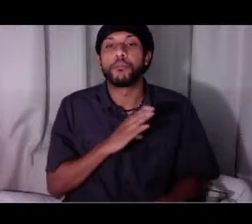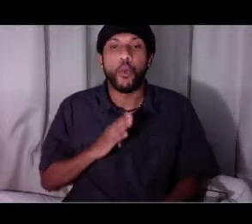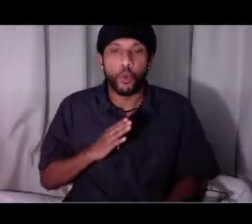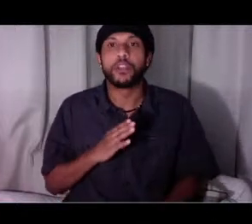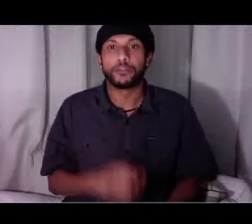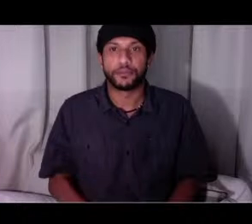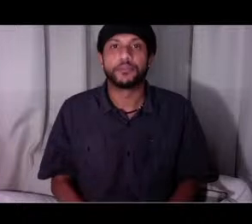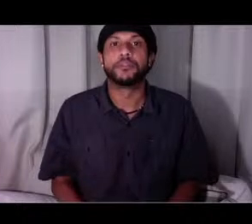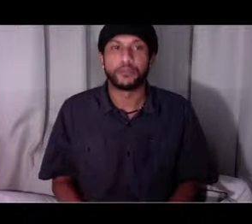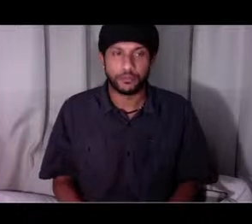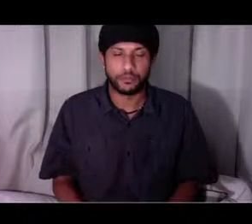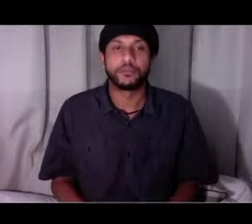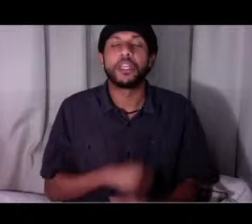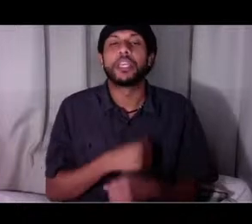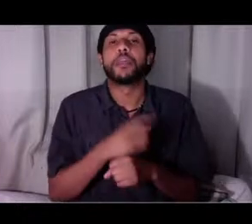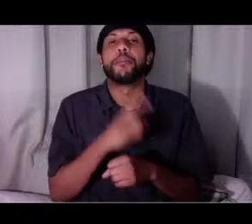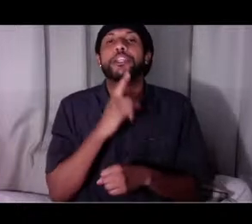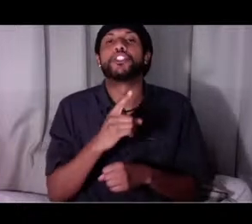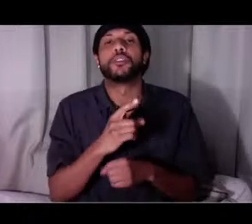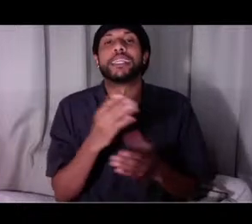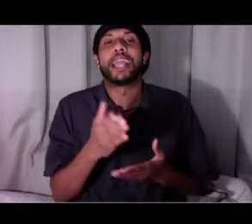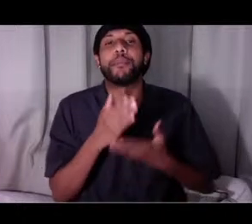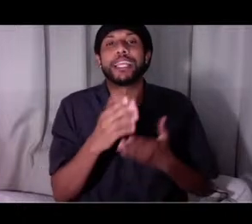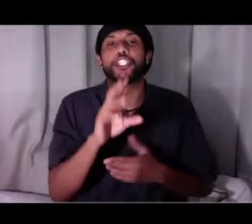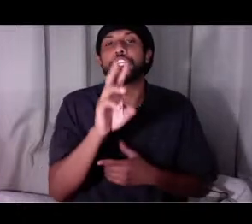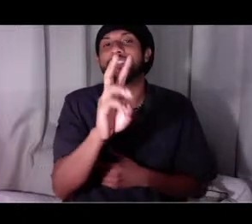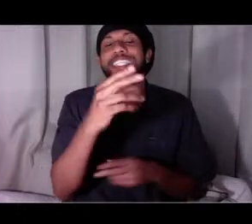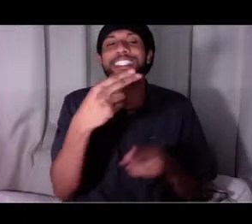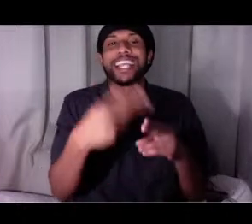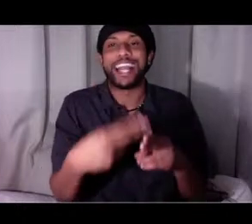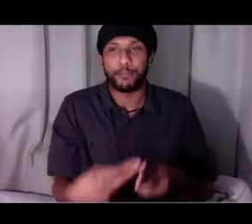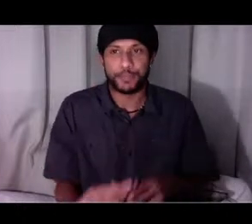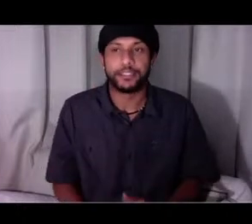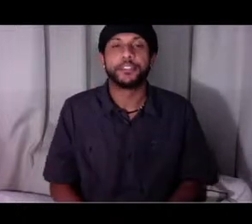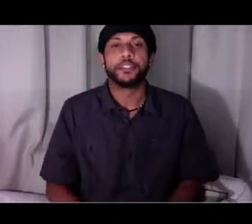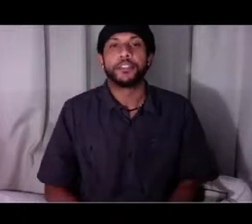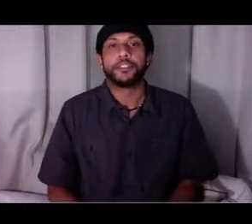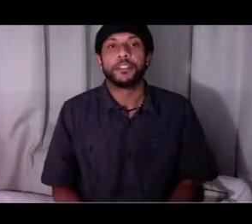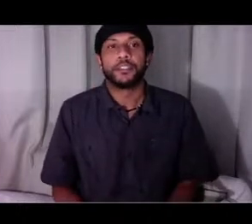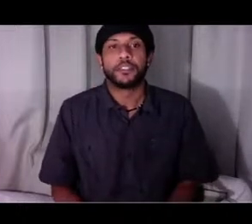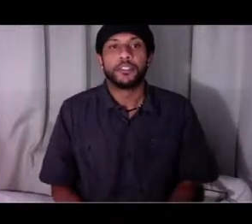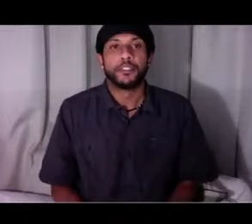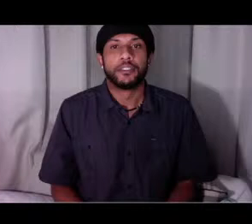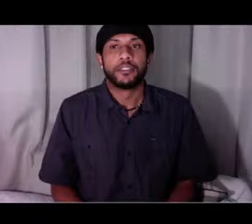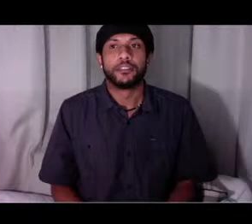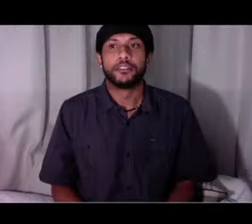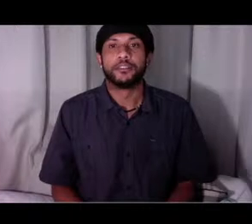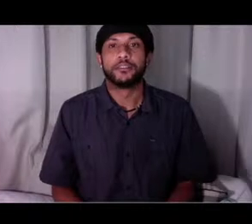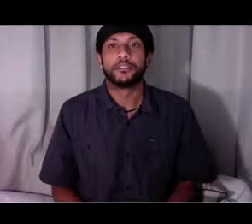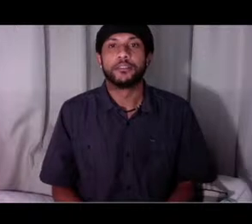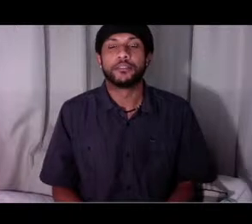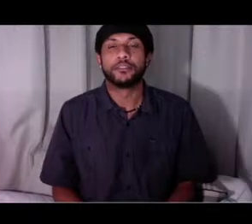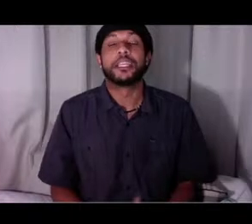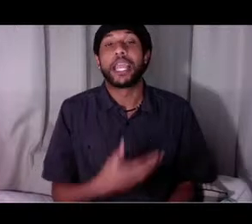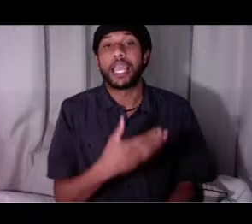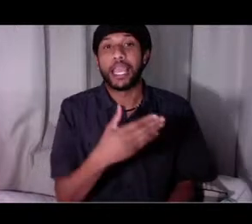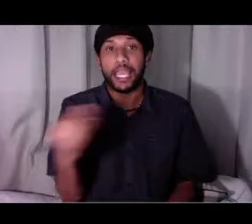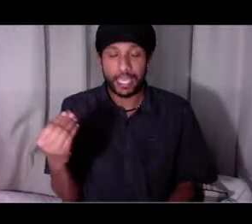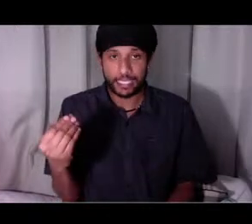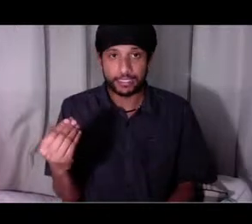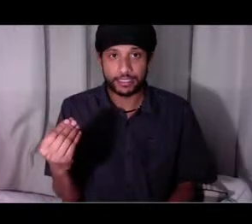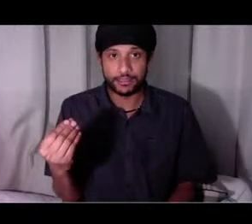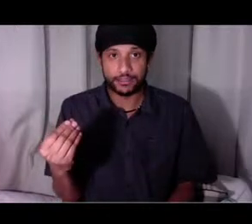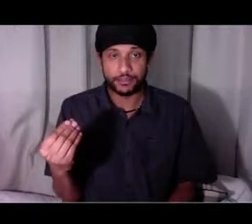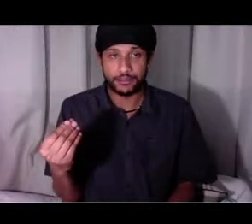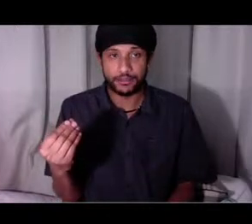motion um to make a nomination of six names um and if I if I